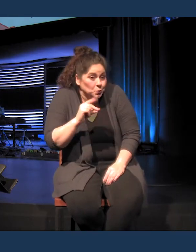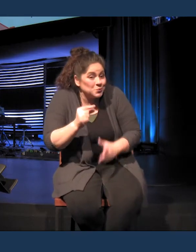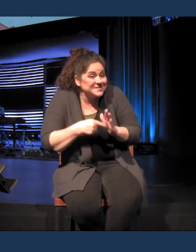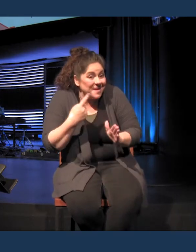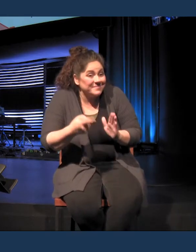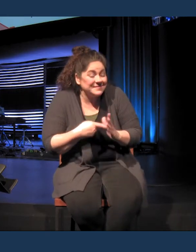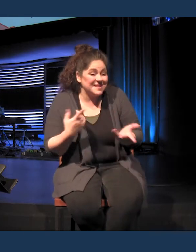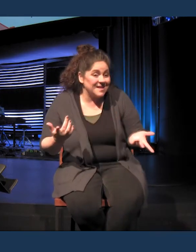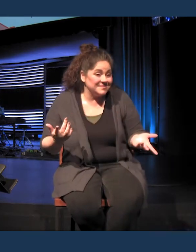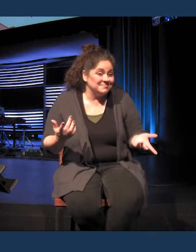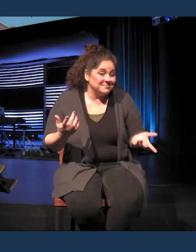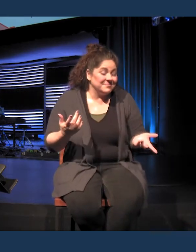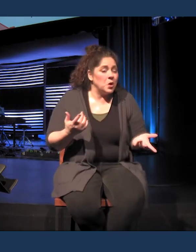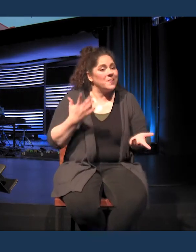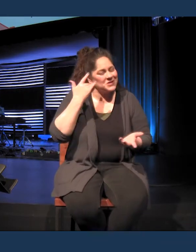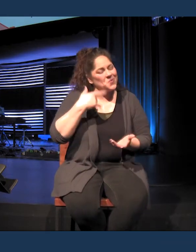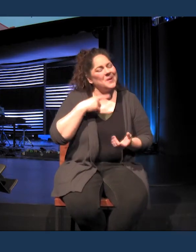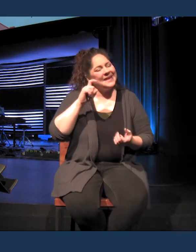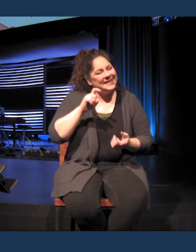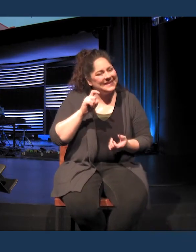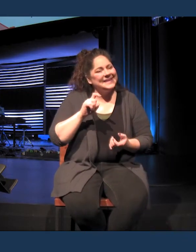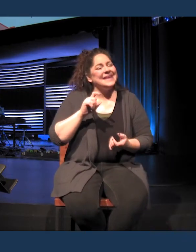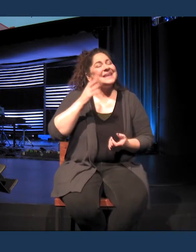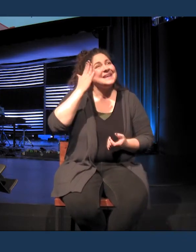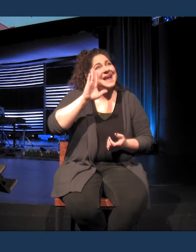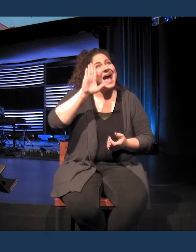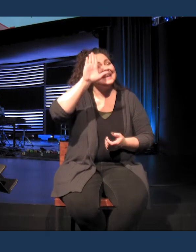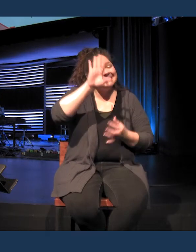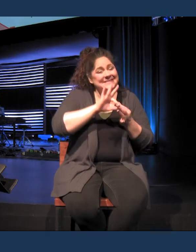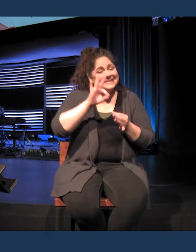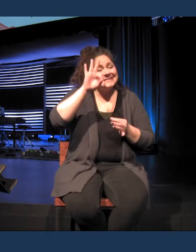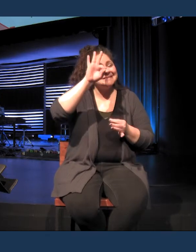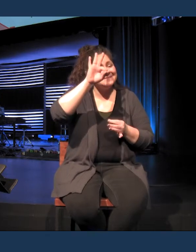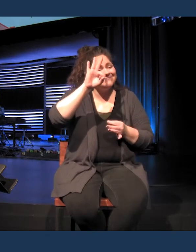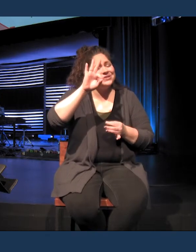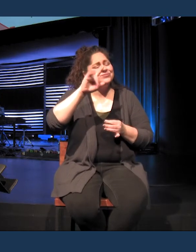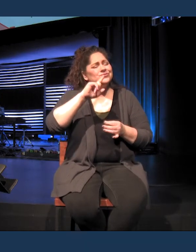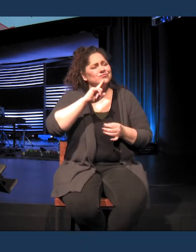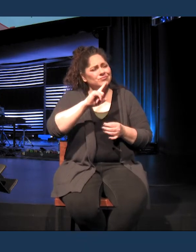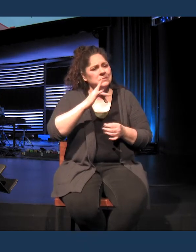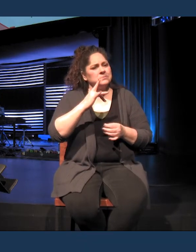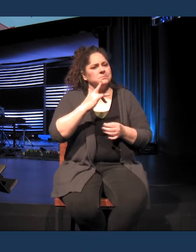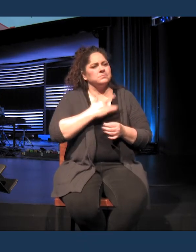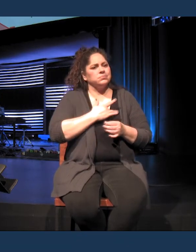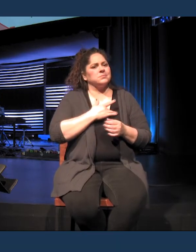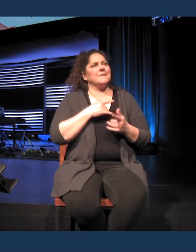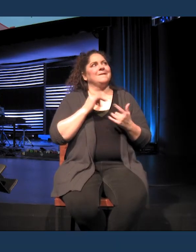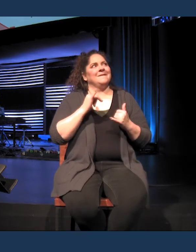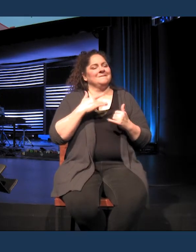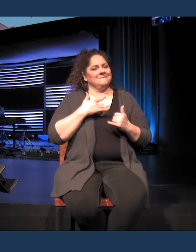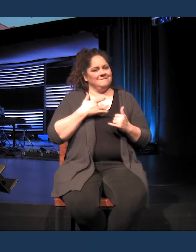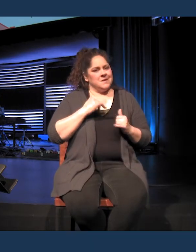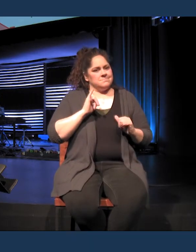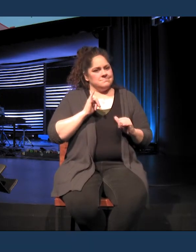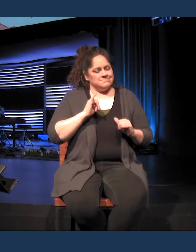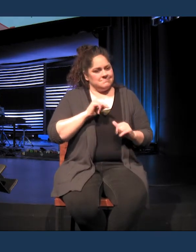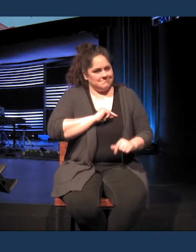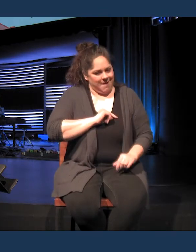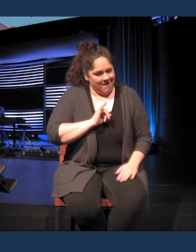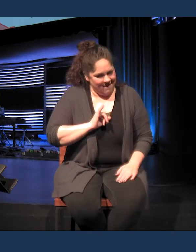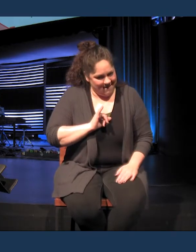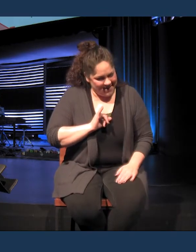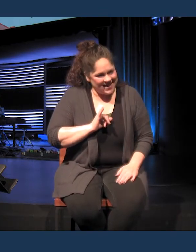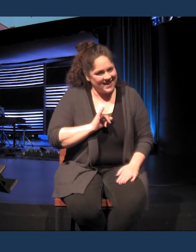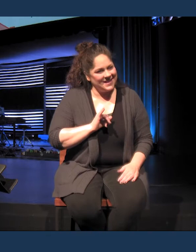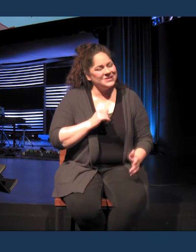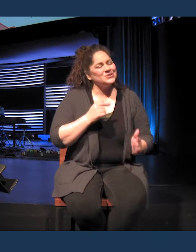why we need the Spirit of God convicting us. And opening our eyes to how we interact with people and